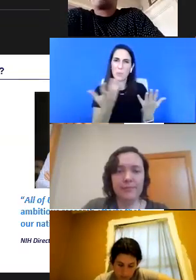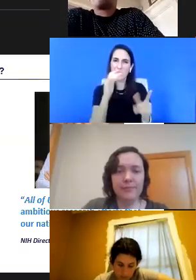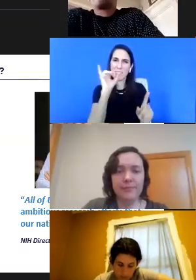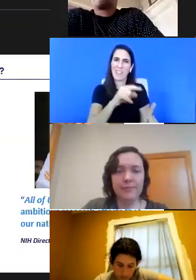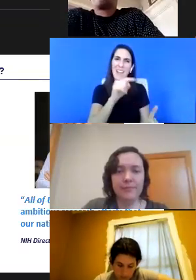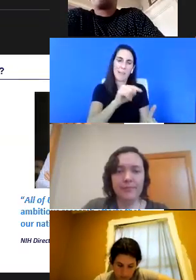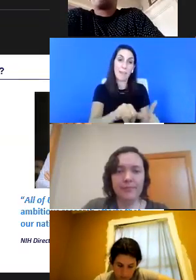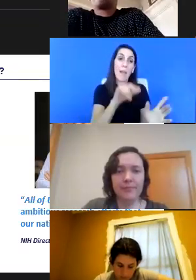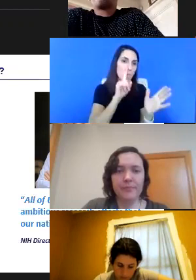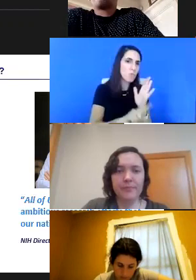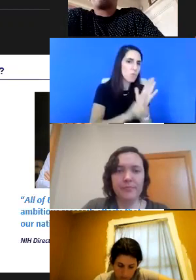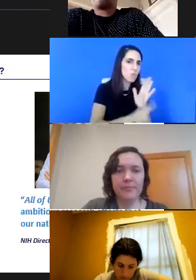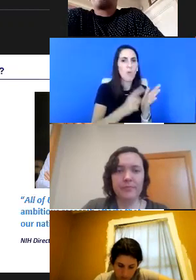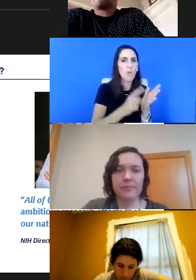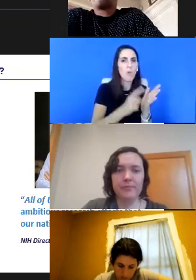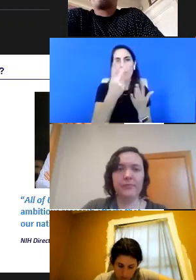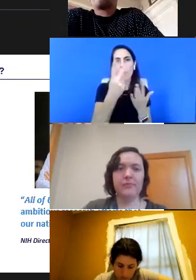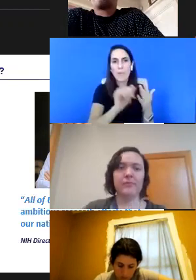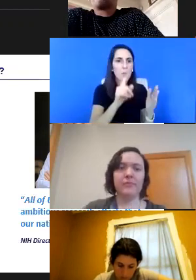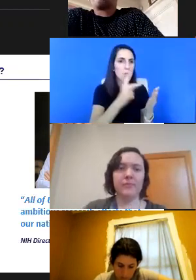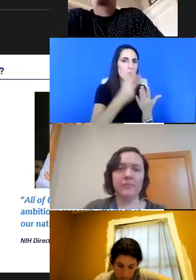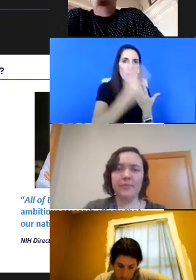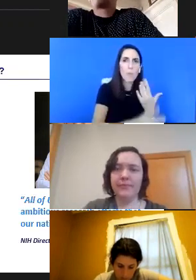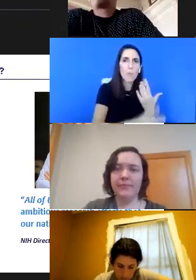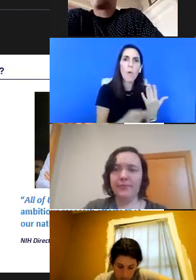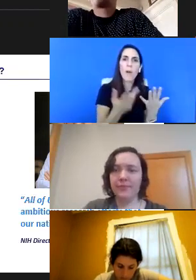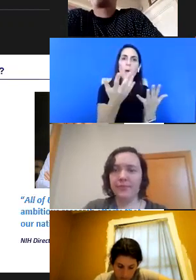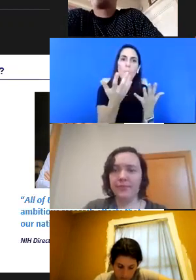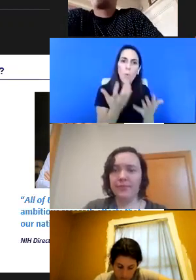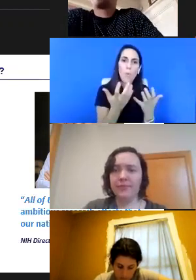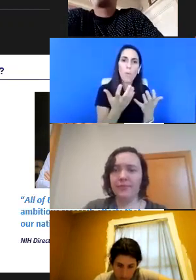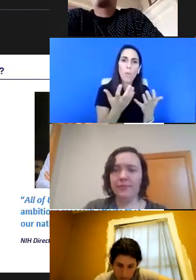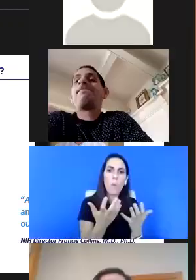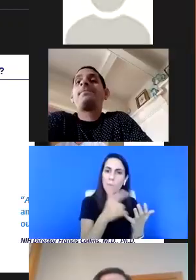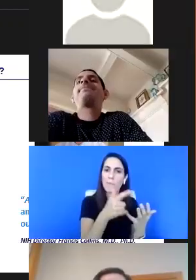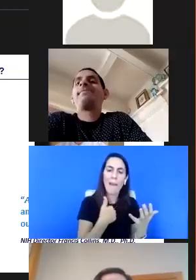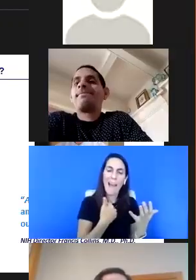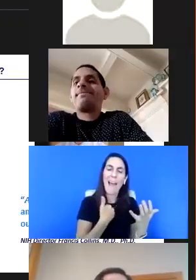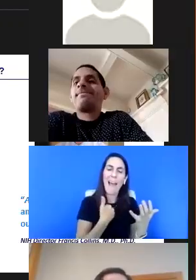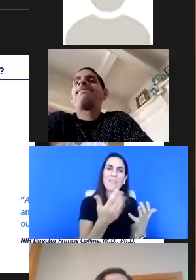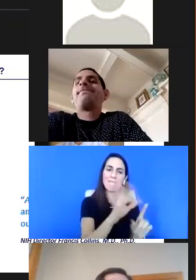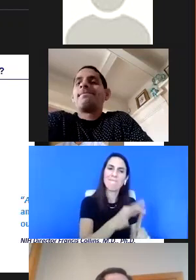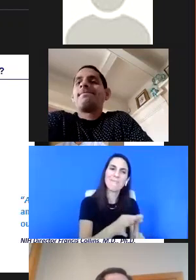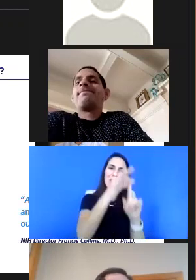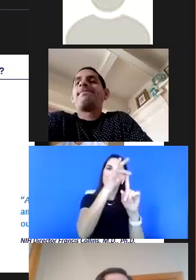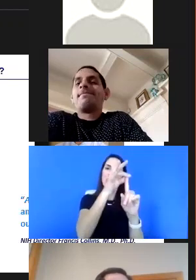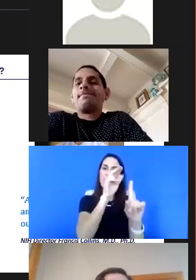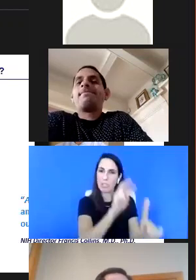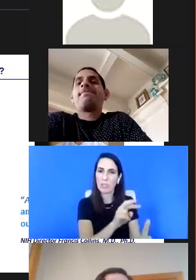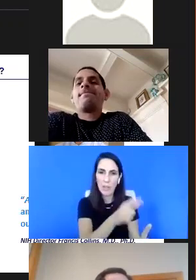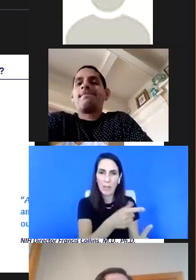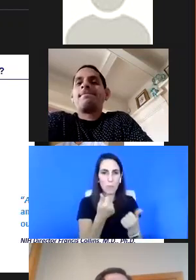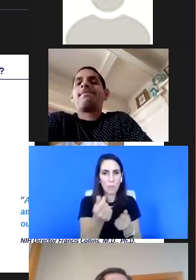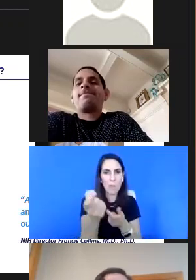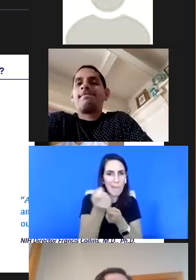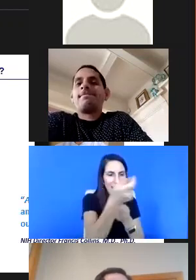research program is a program that is seeking your uniqueness. They are endeavoring to enroll 1 million